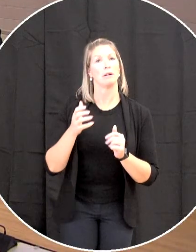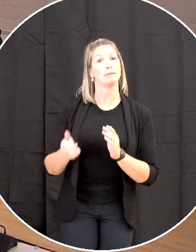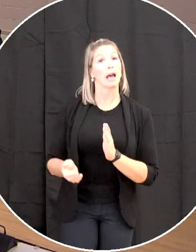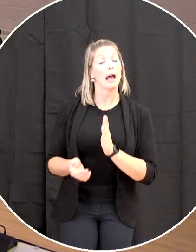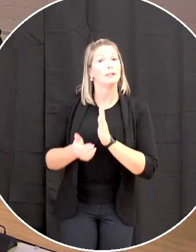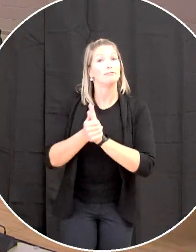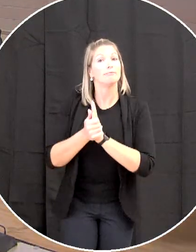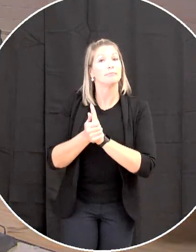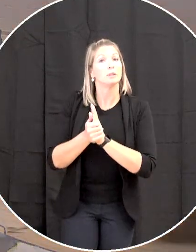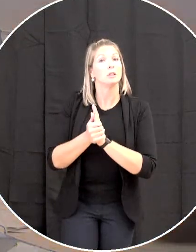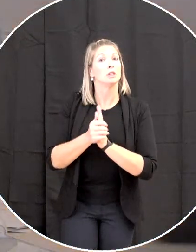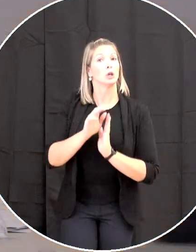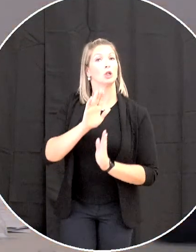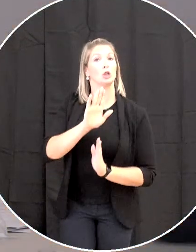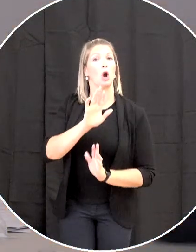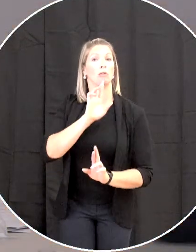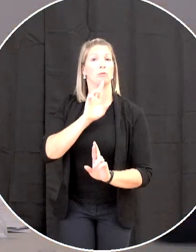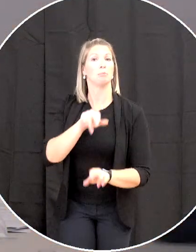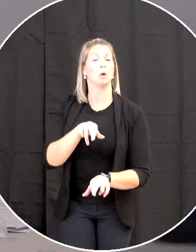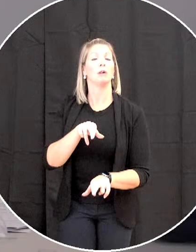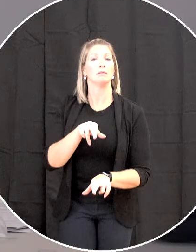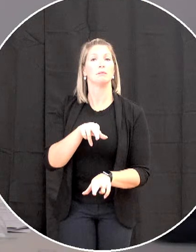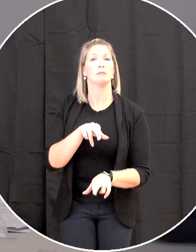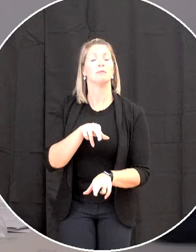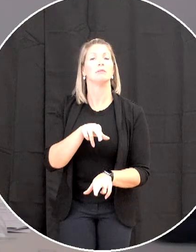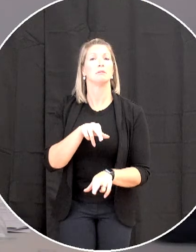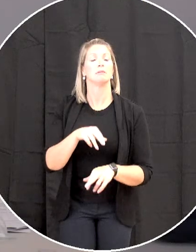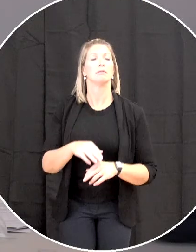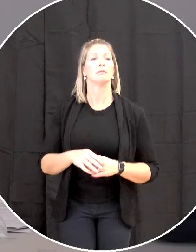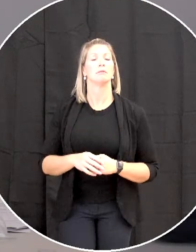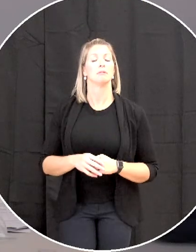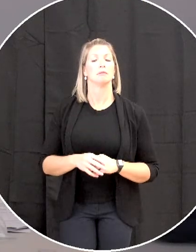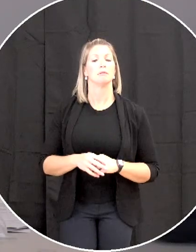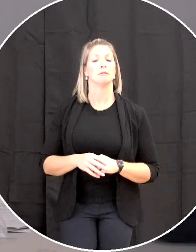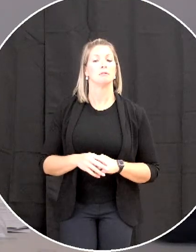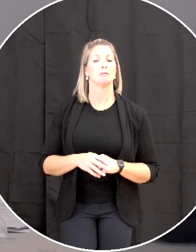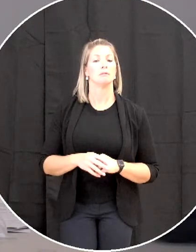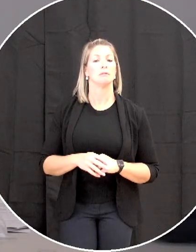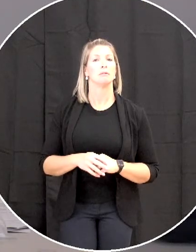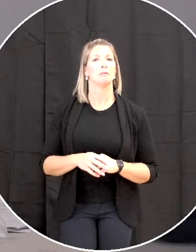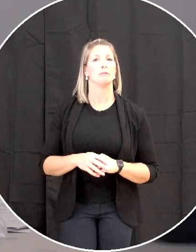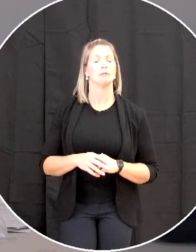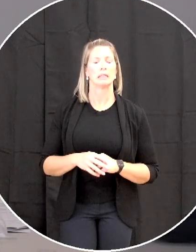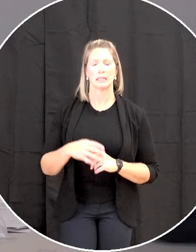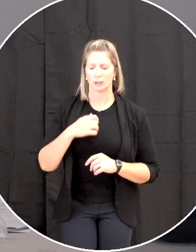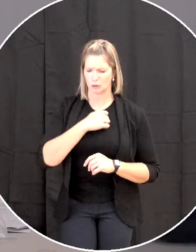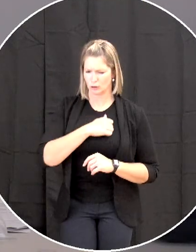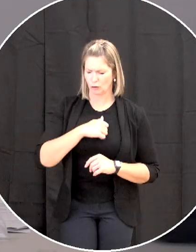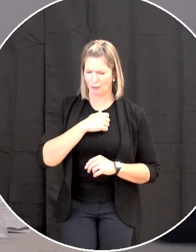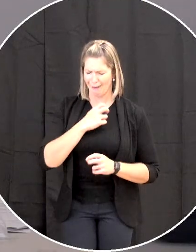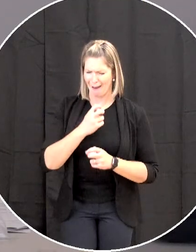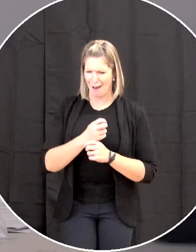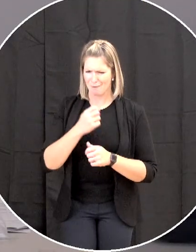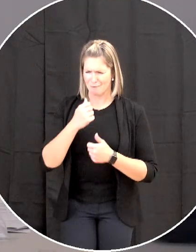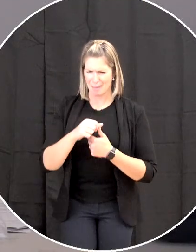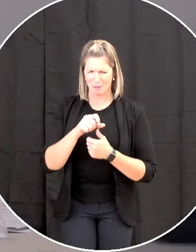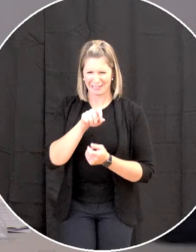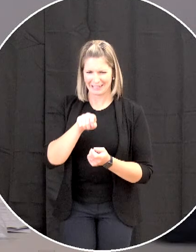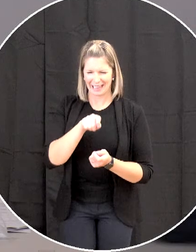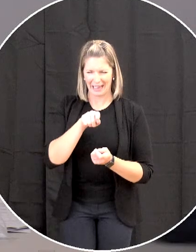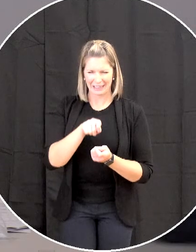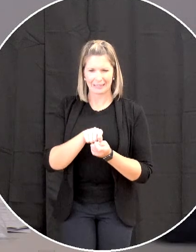to add to the report is simply that, and it was, I apologize for not remembering this, but in